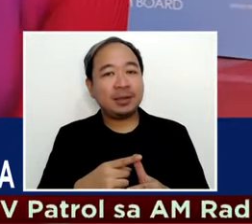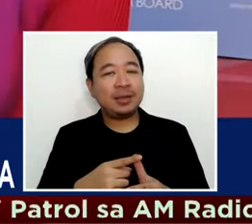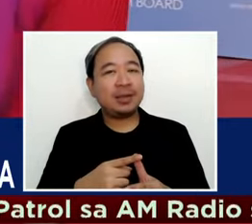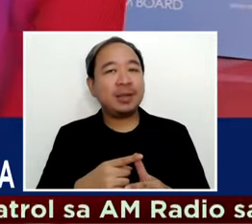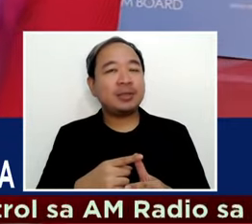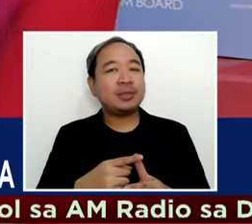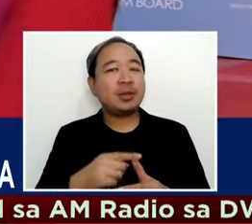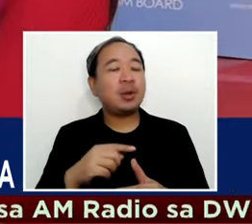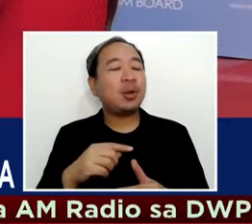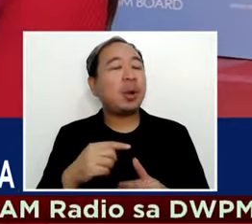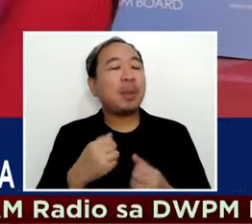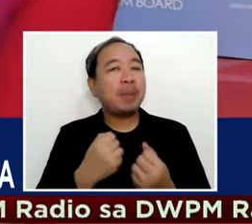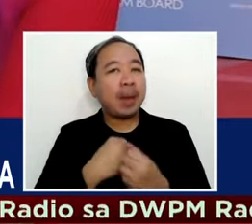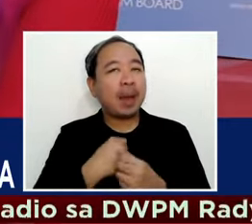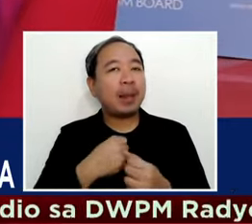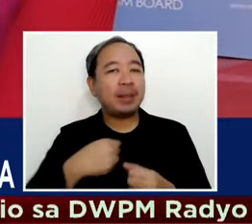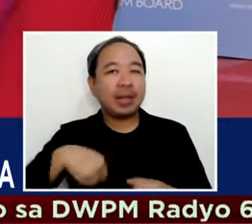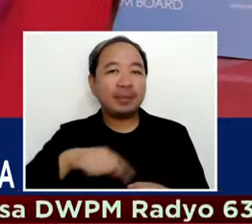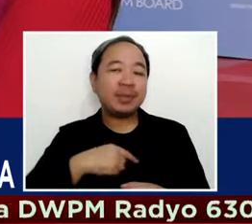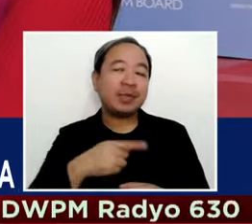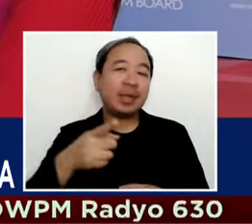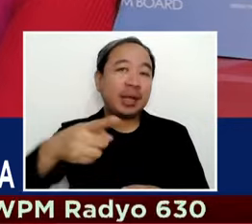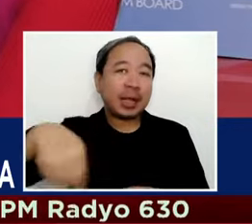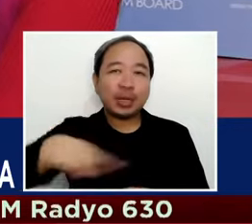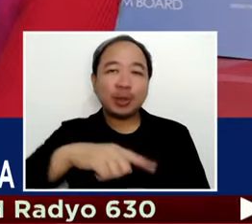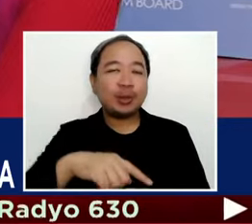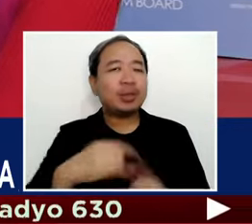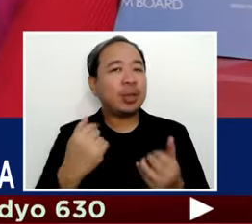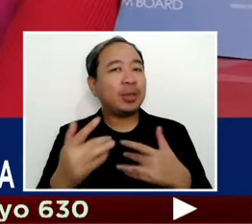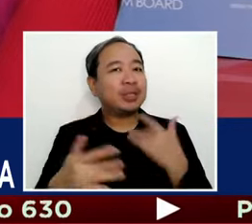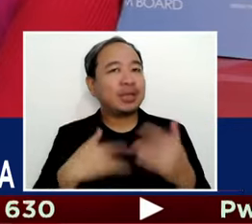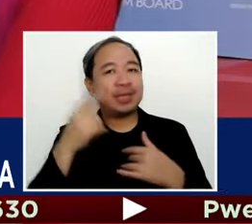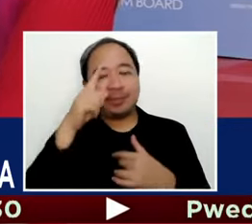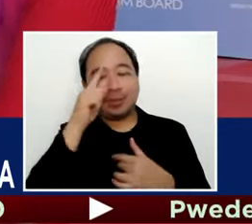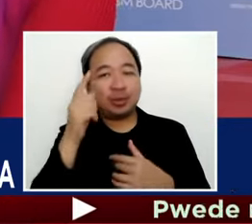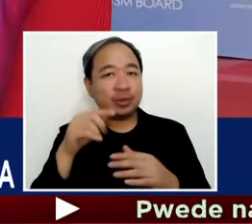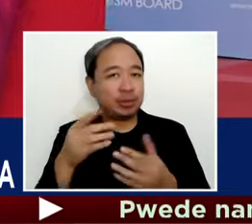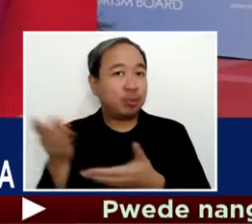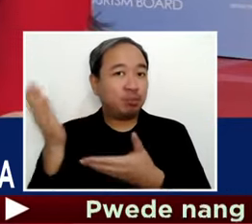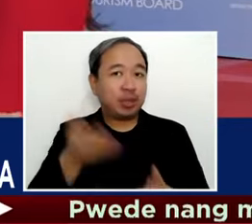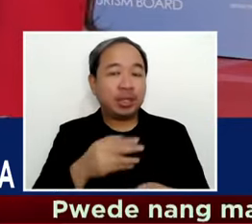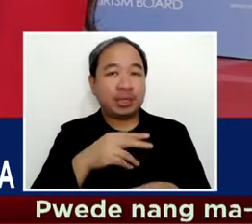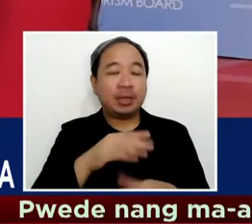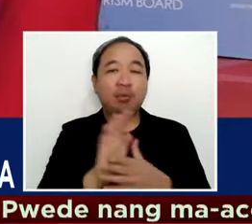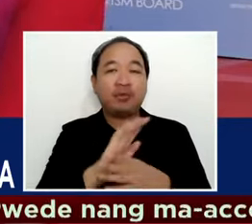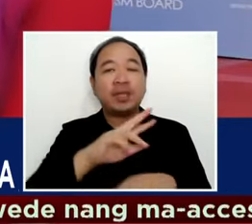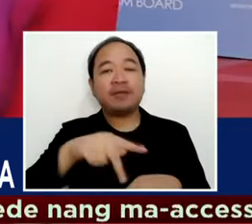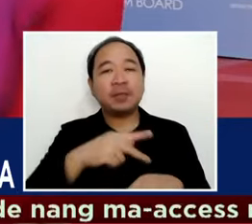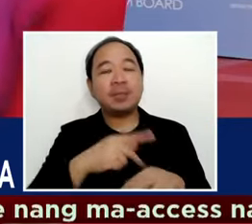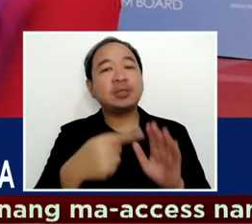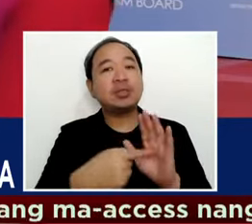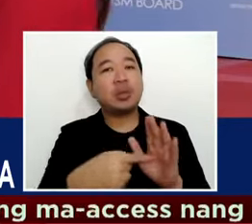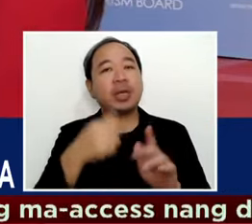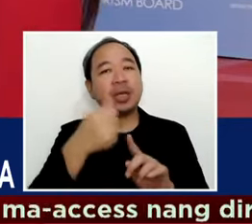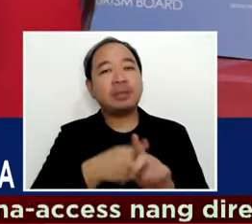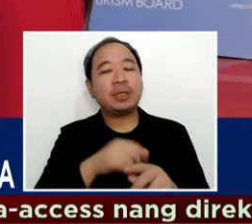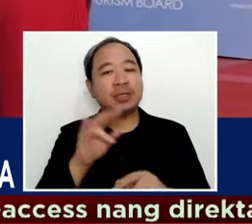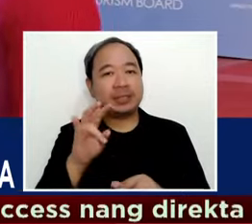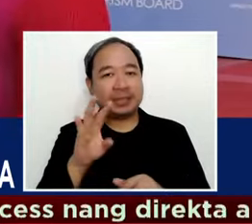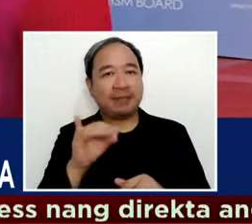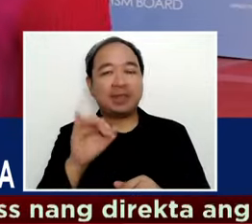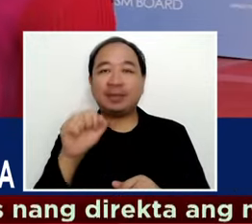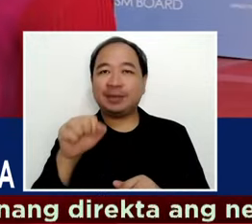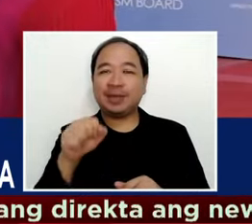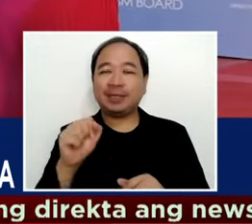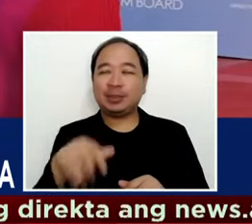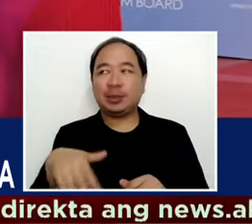namin kayo. And we're excited because you're also bringing the movie in the Philippines, right? Yeah, definitely. We're showing on April 17.